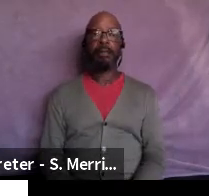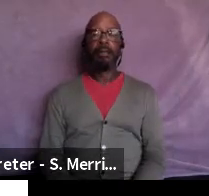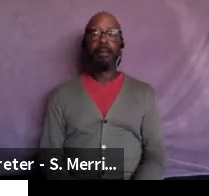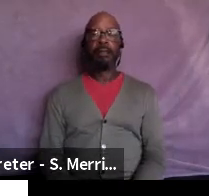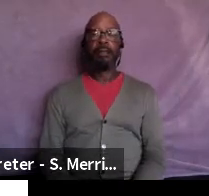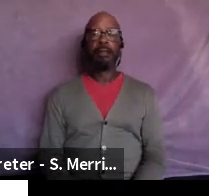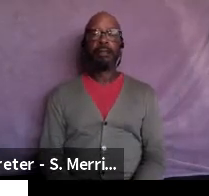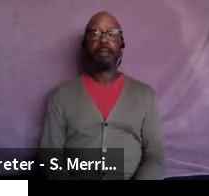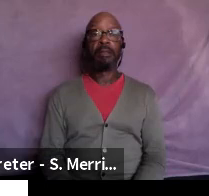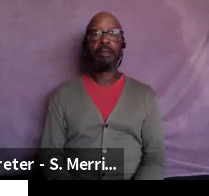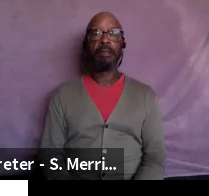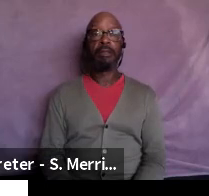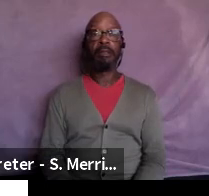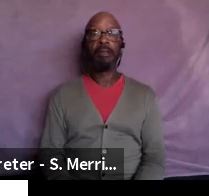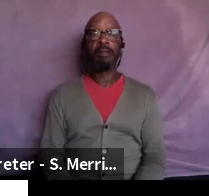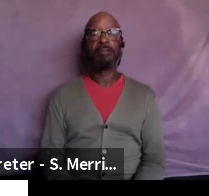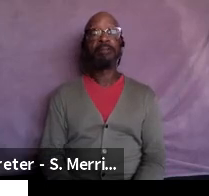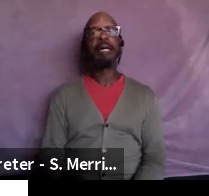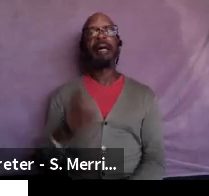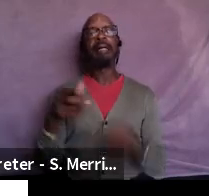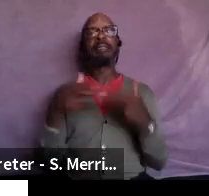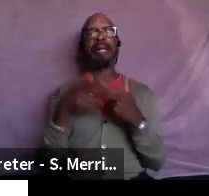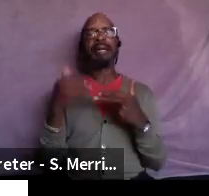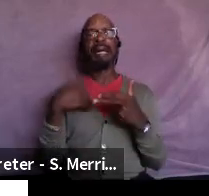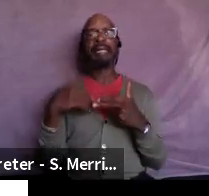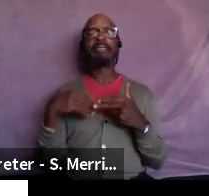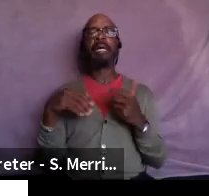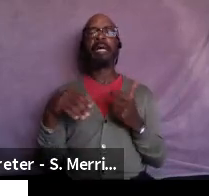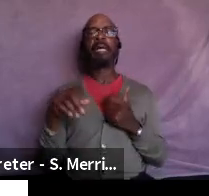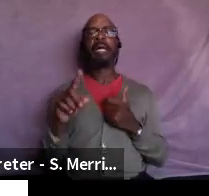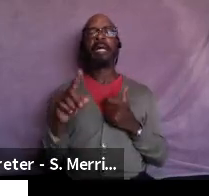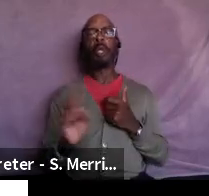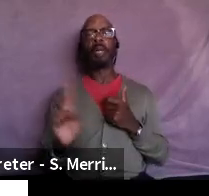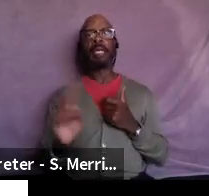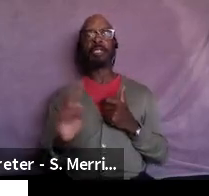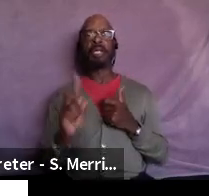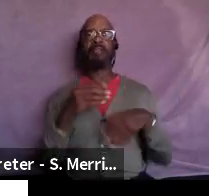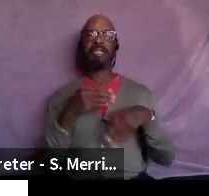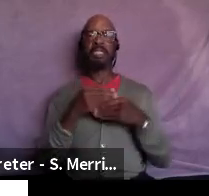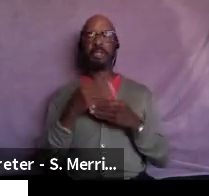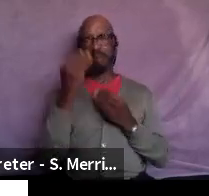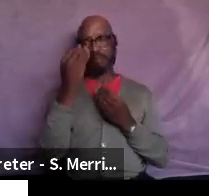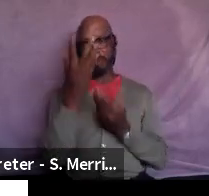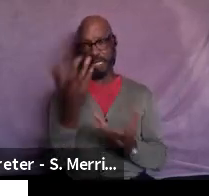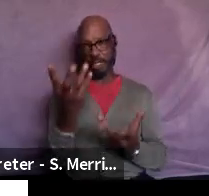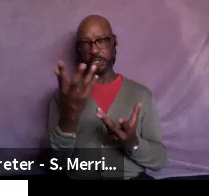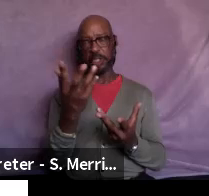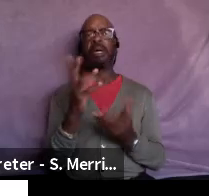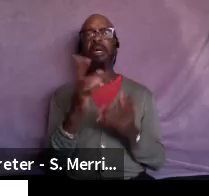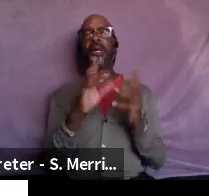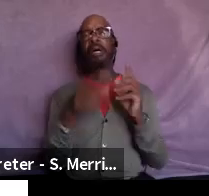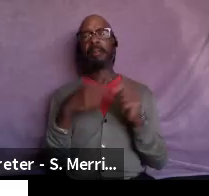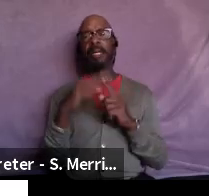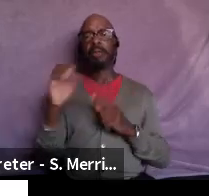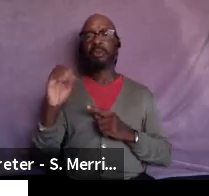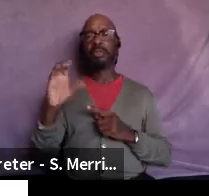This slide has the location on our website of additional information regarding OCR's work